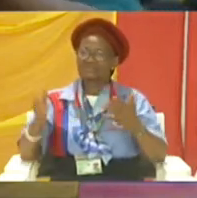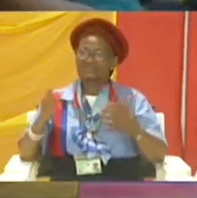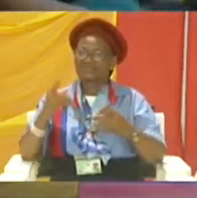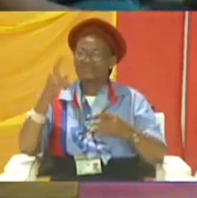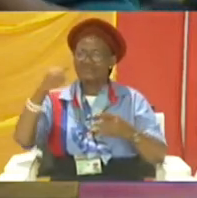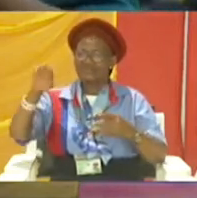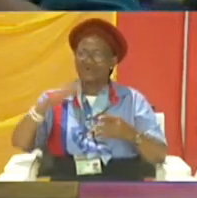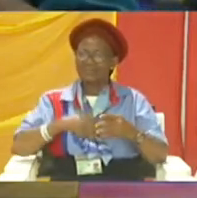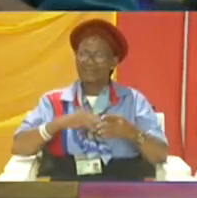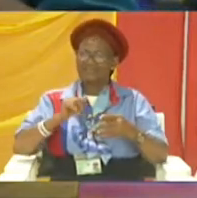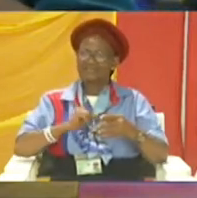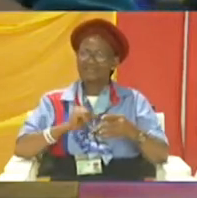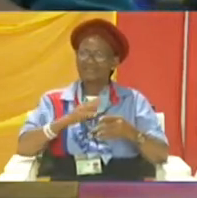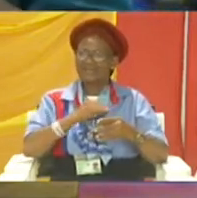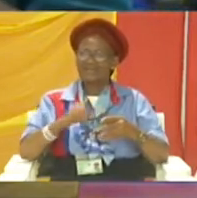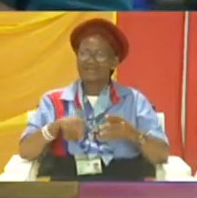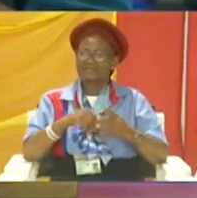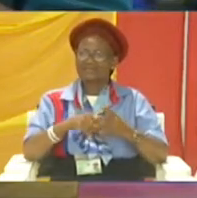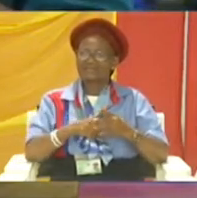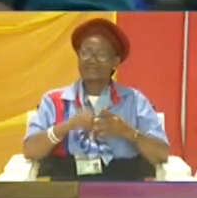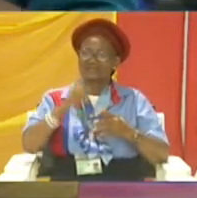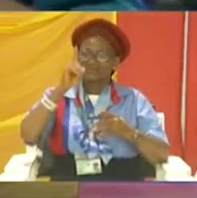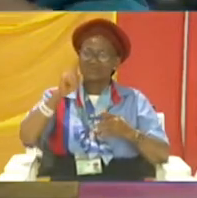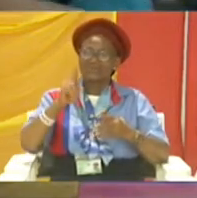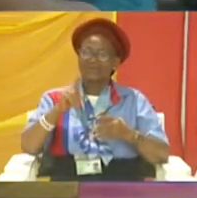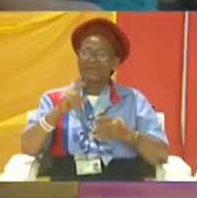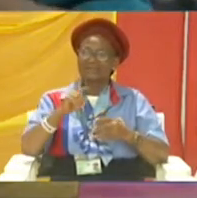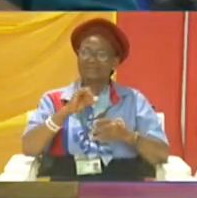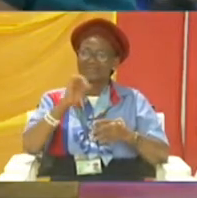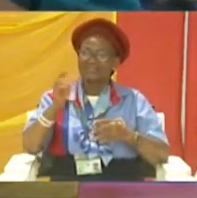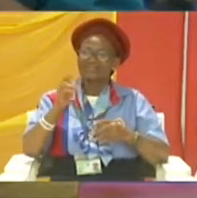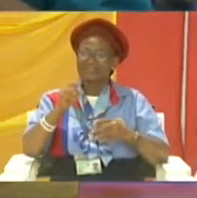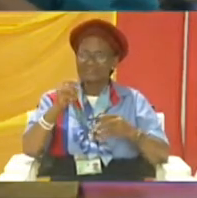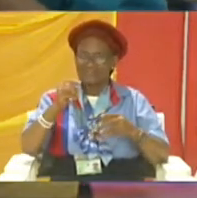this one, I can say amen to it before I tell you.